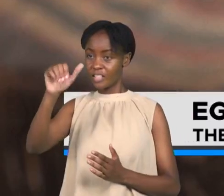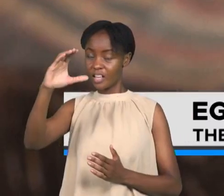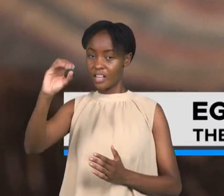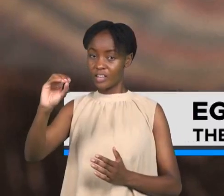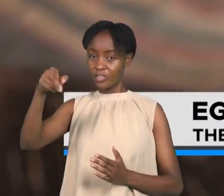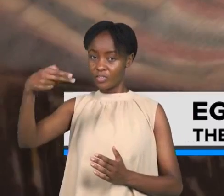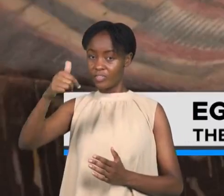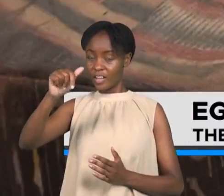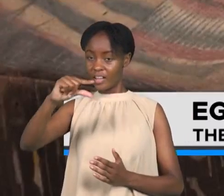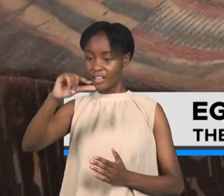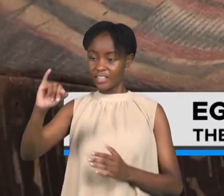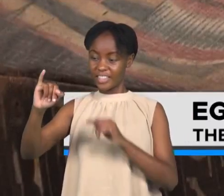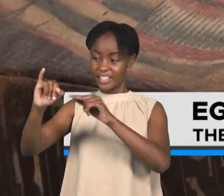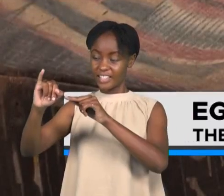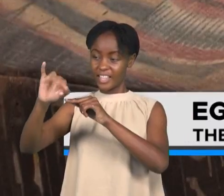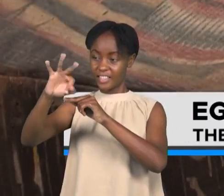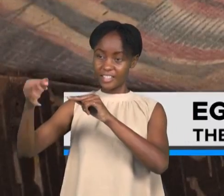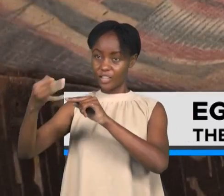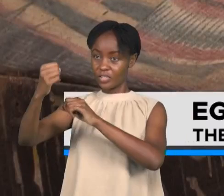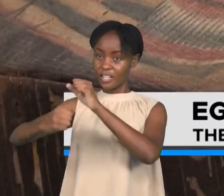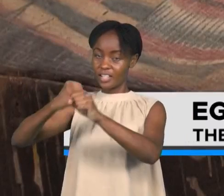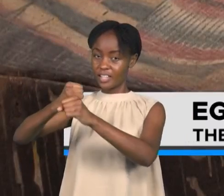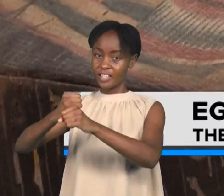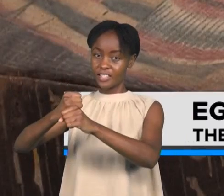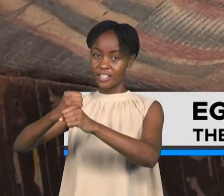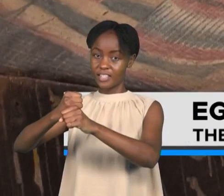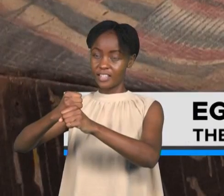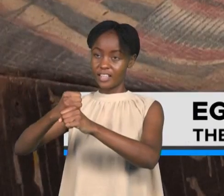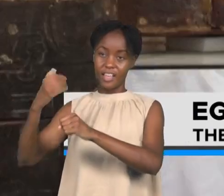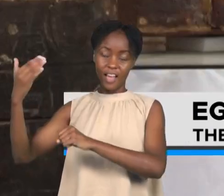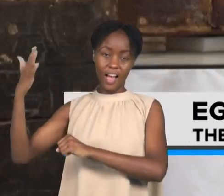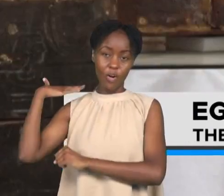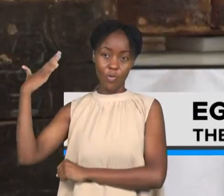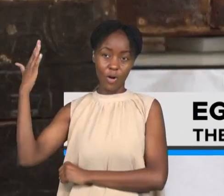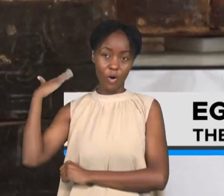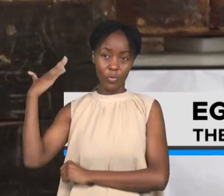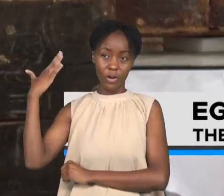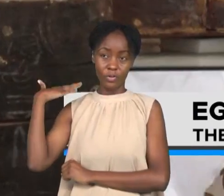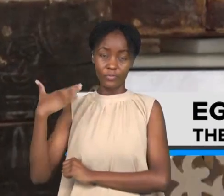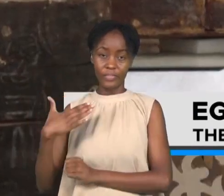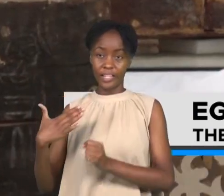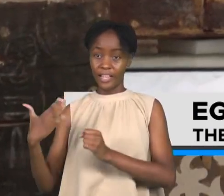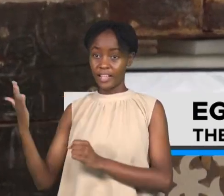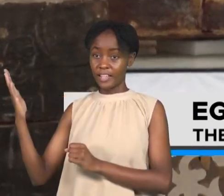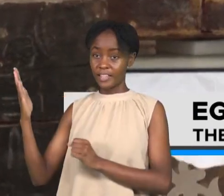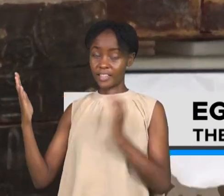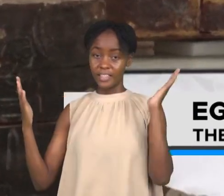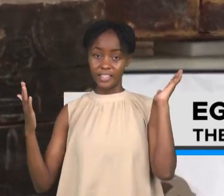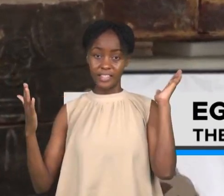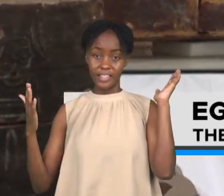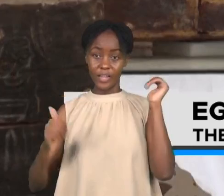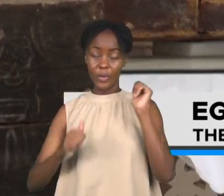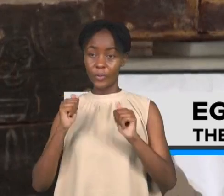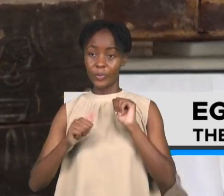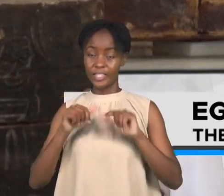years old, a discovery that rewrites history, according to famed Egyptologist Zahi Hawass. Saqqara is a vast necropolis of the